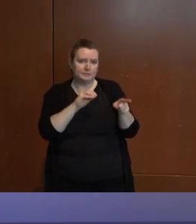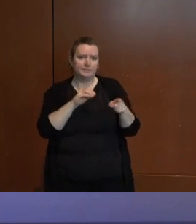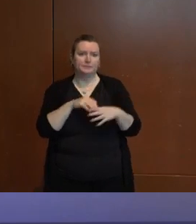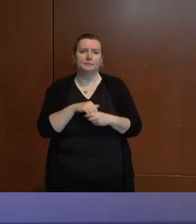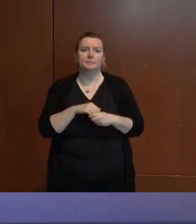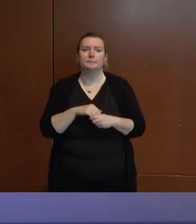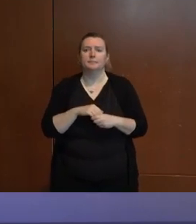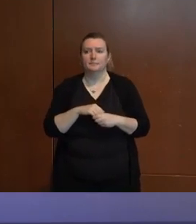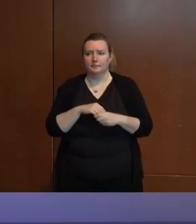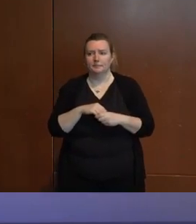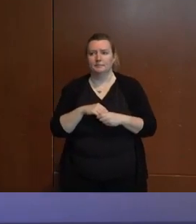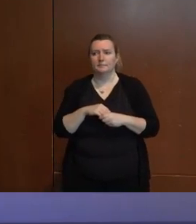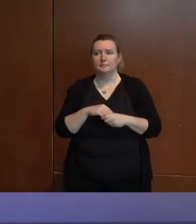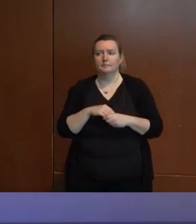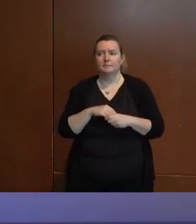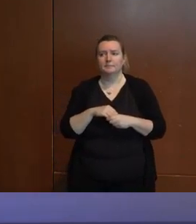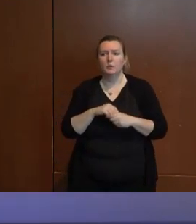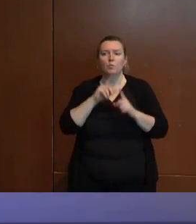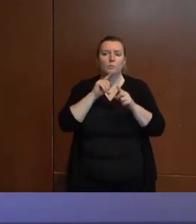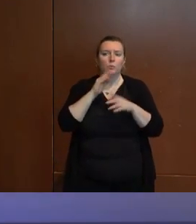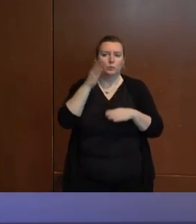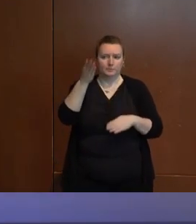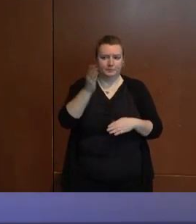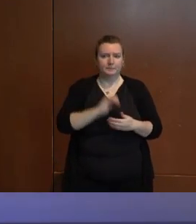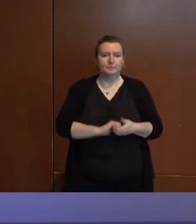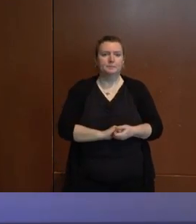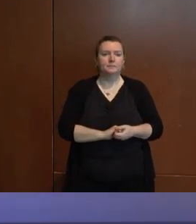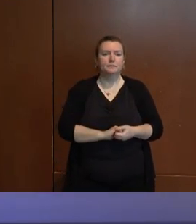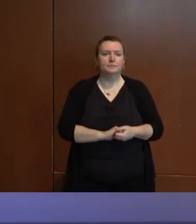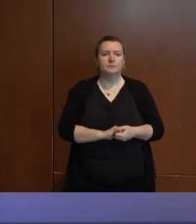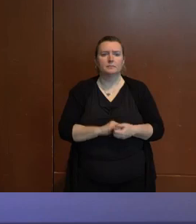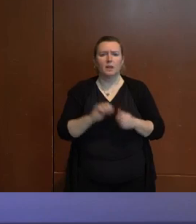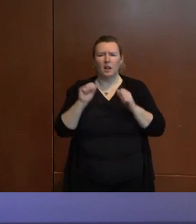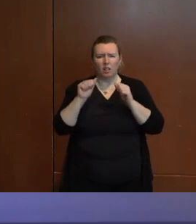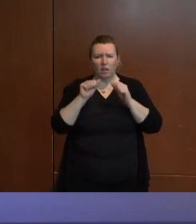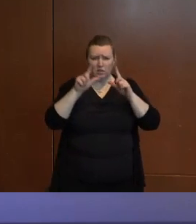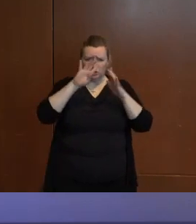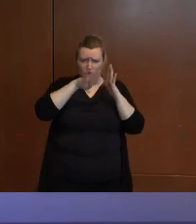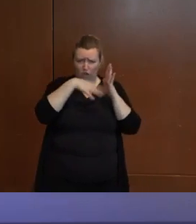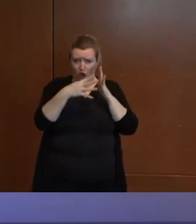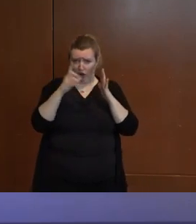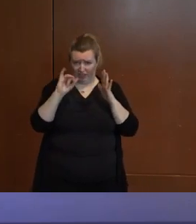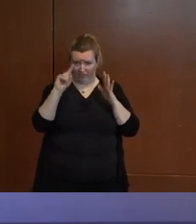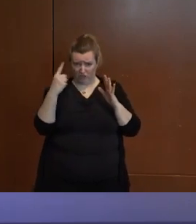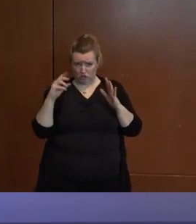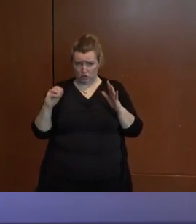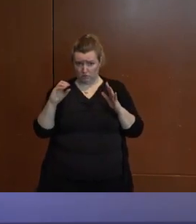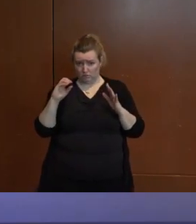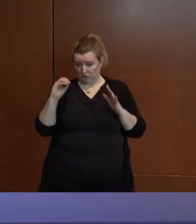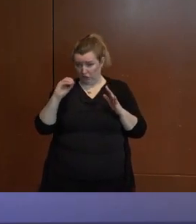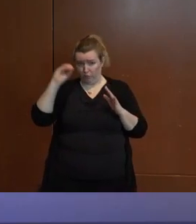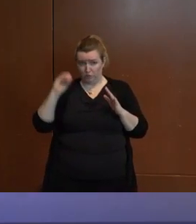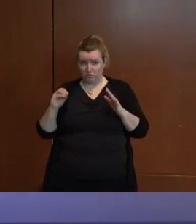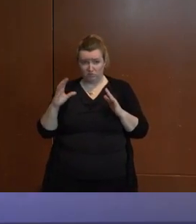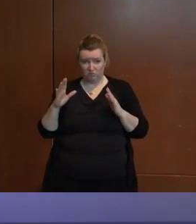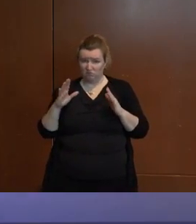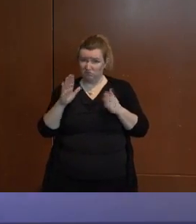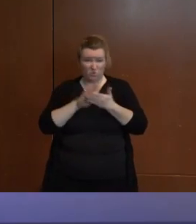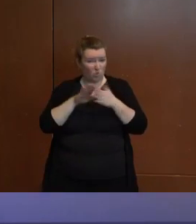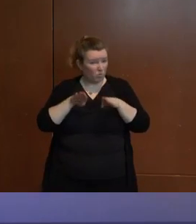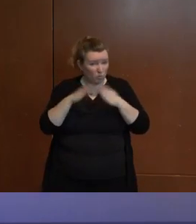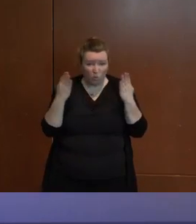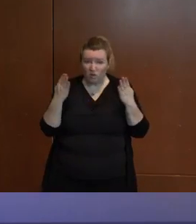aggressive stay home, hide in your house kind of social distancing before here. So is 31% still the best way to model that, or is there a